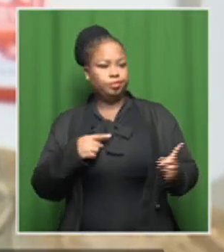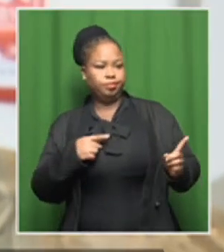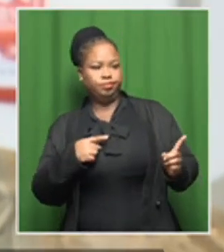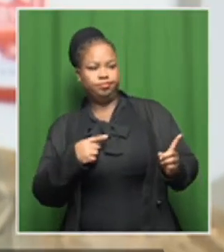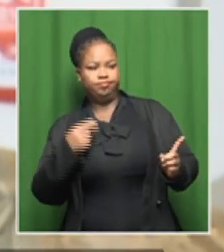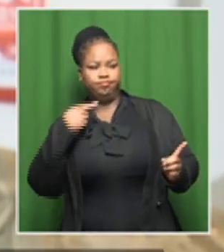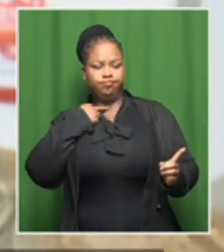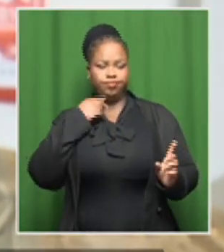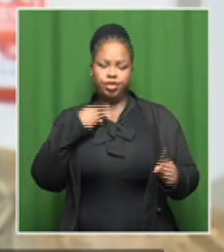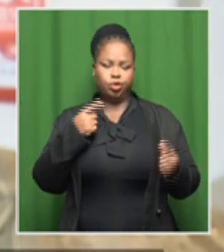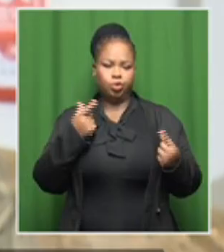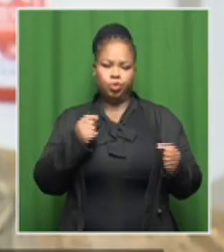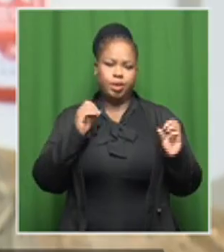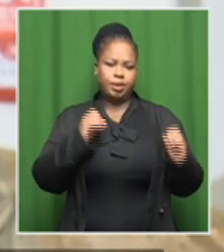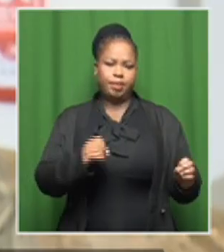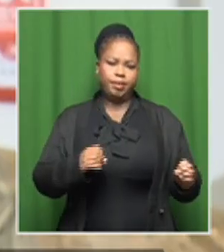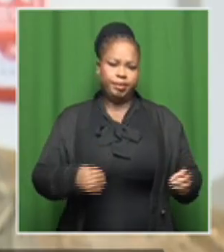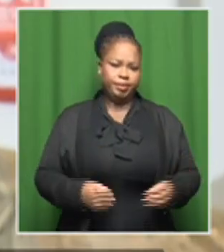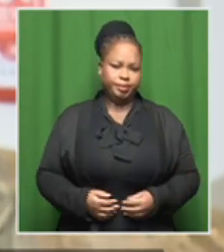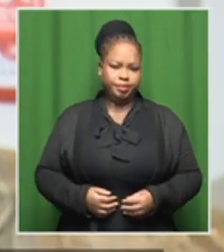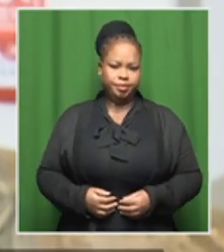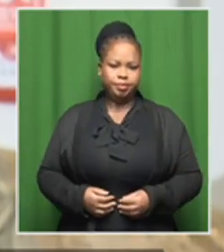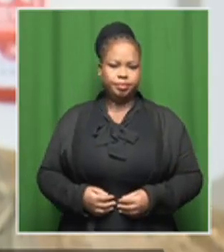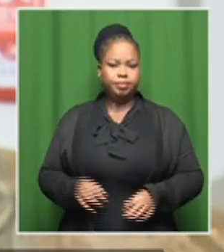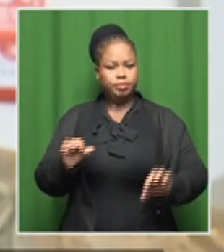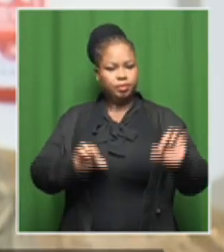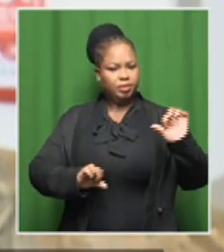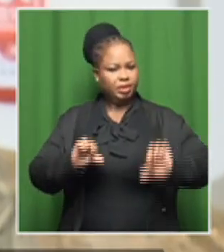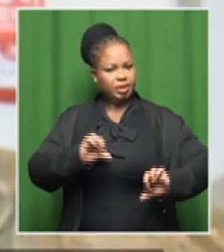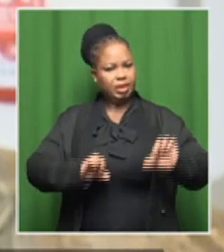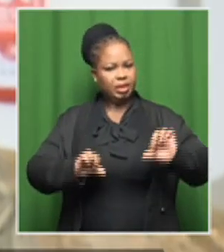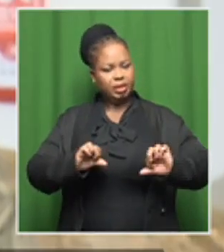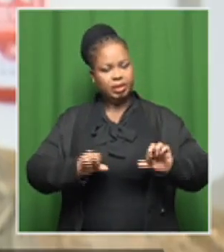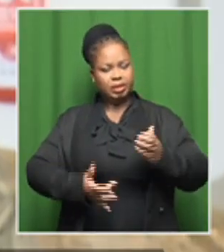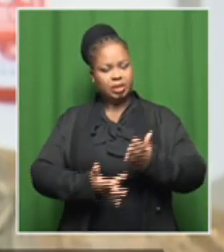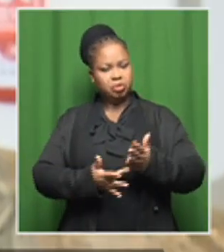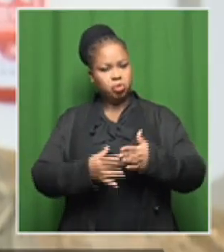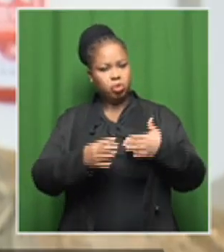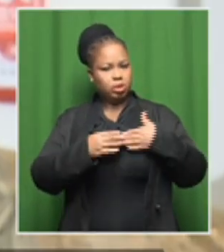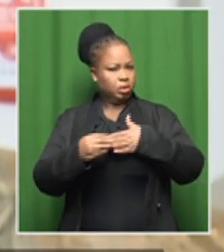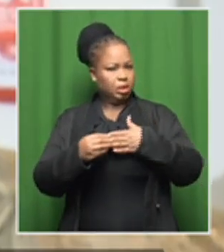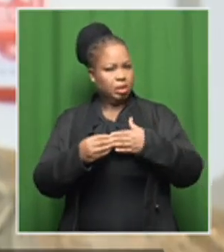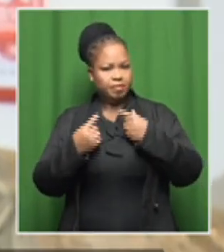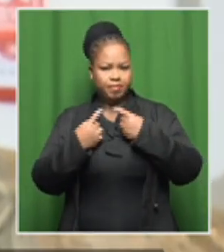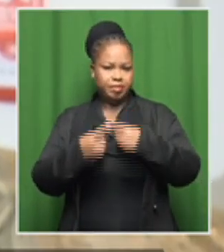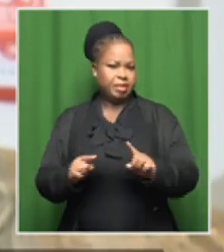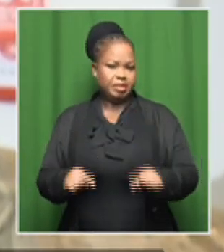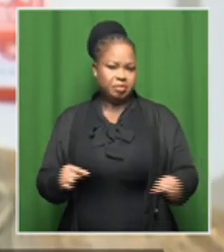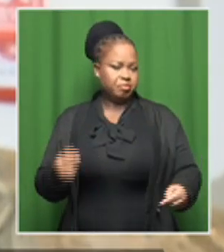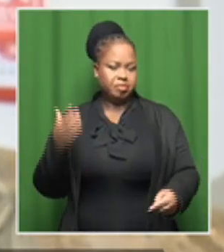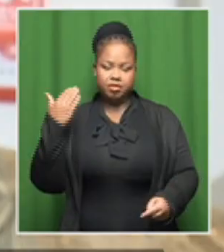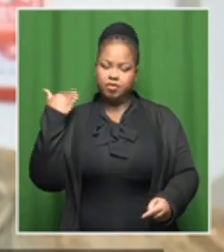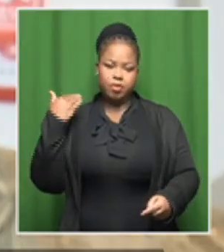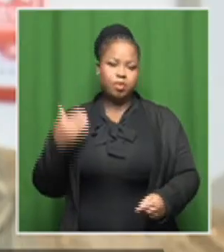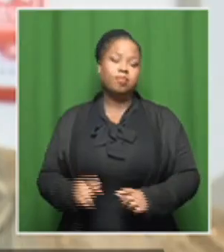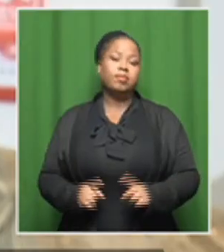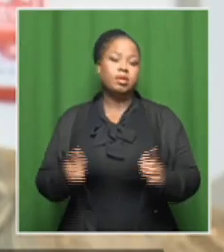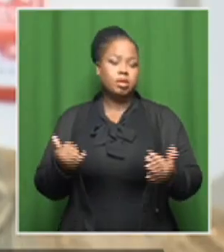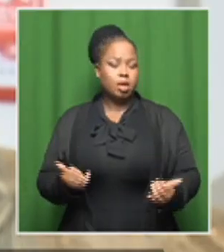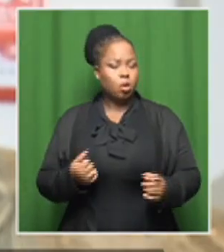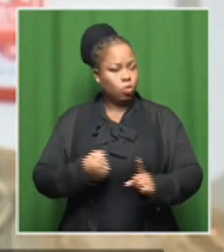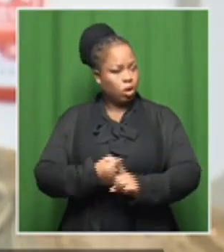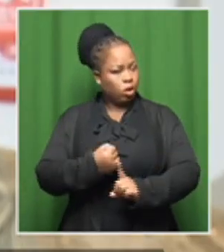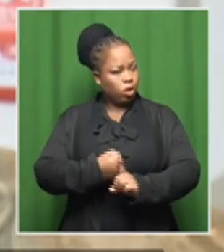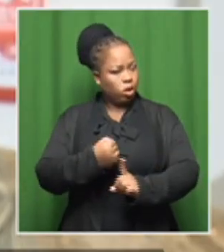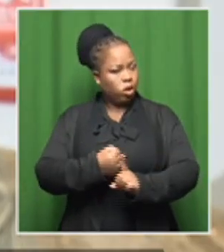to do anything, let alone being closer and be involved in taking leadership in science, technology and innovation. So that's drive us. We want